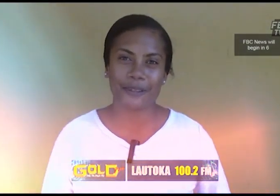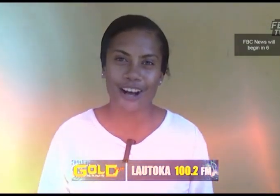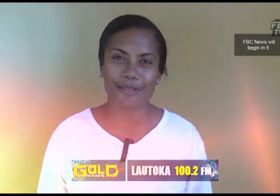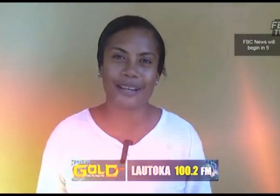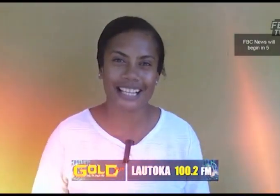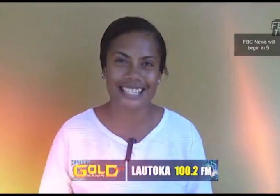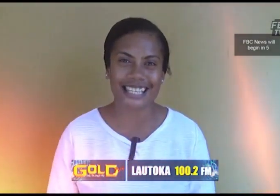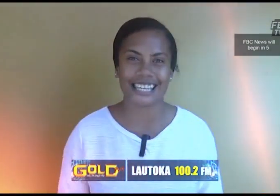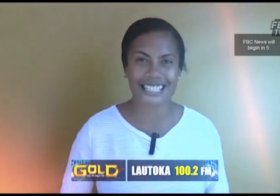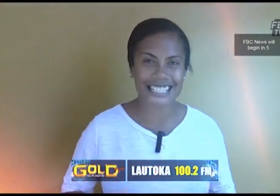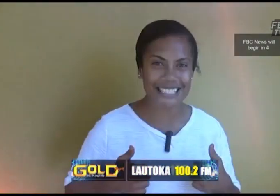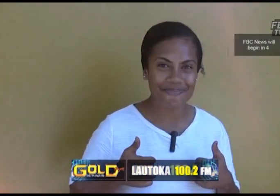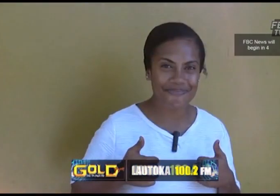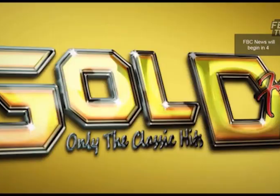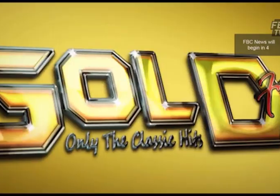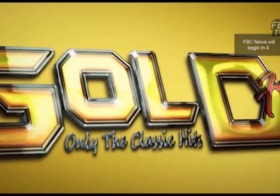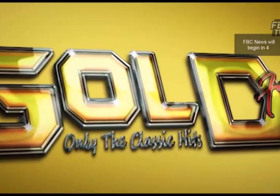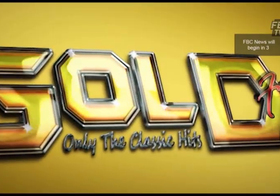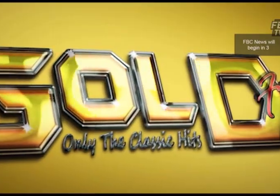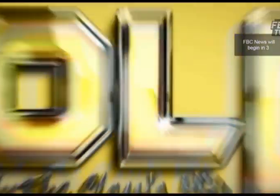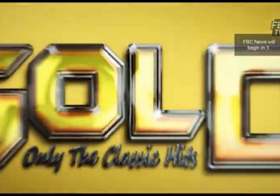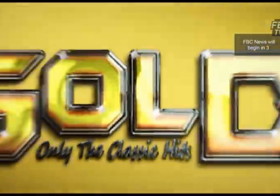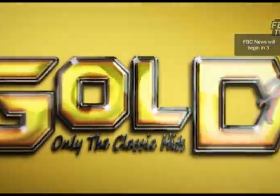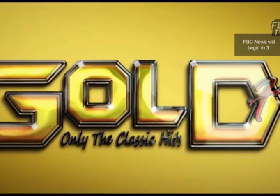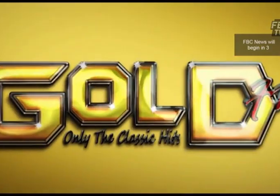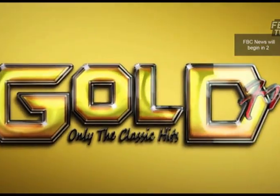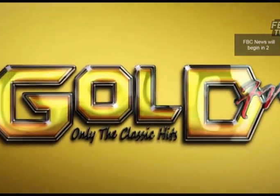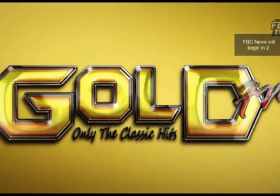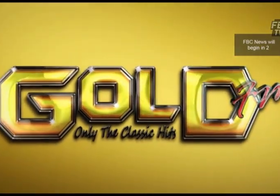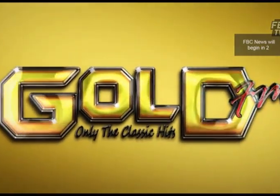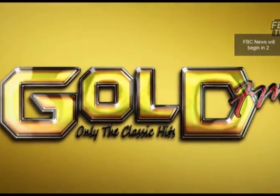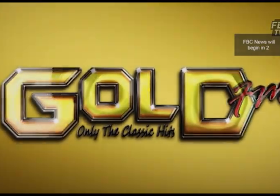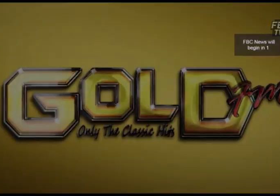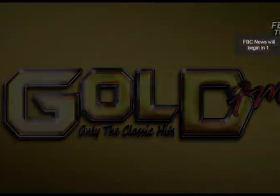because they play all my classic hits. Gold FM, only the classic hits.